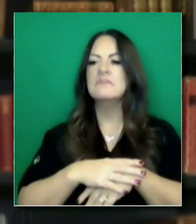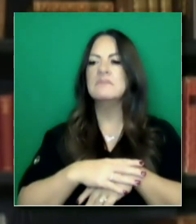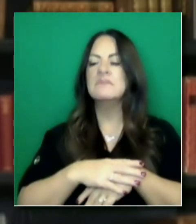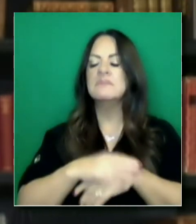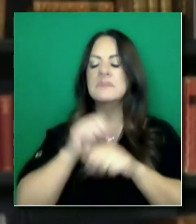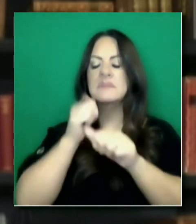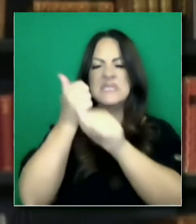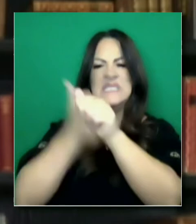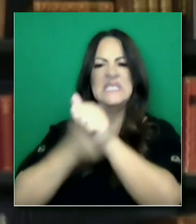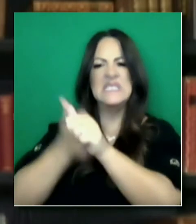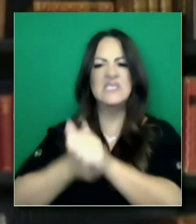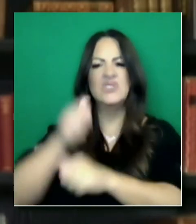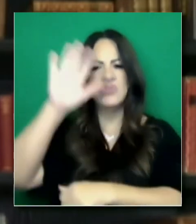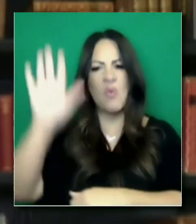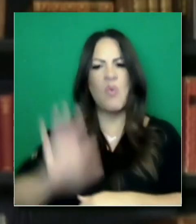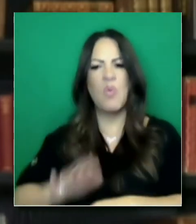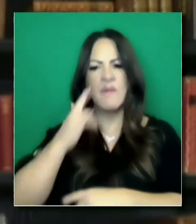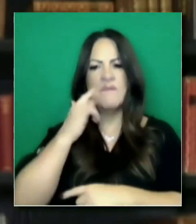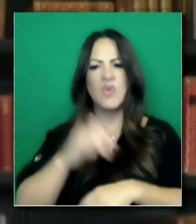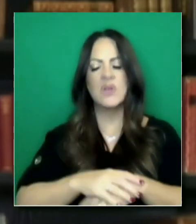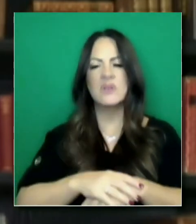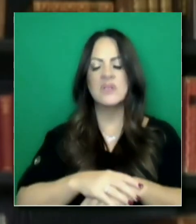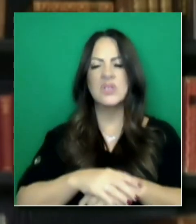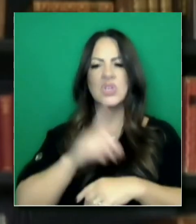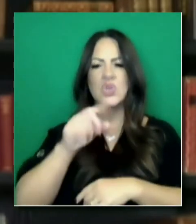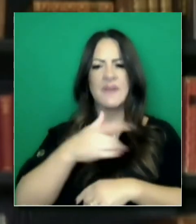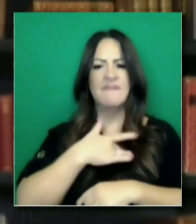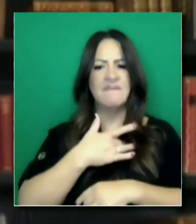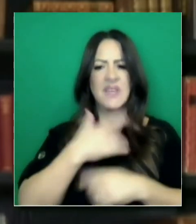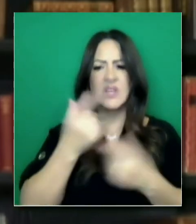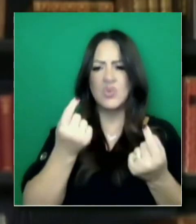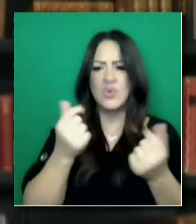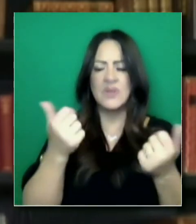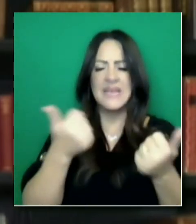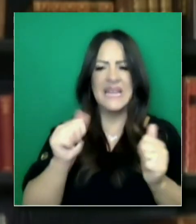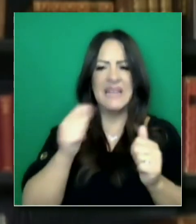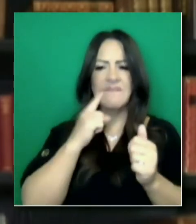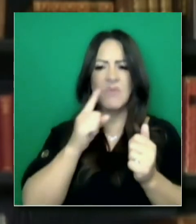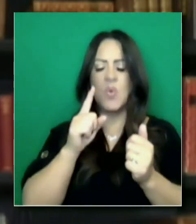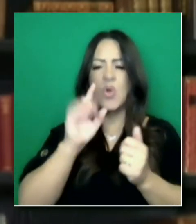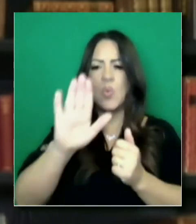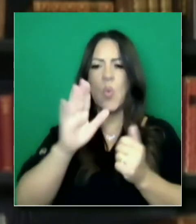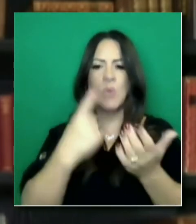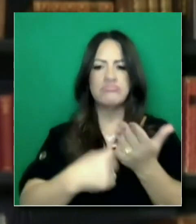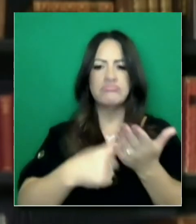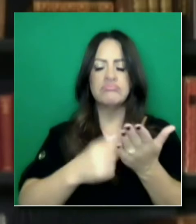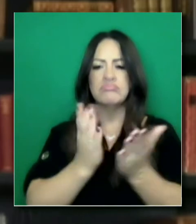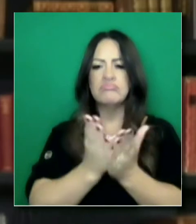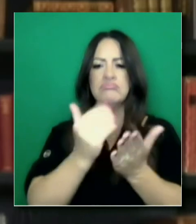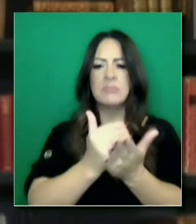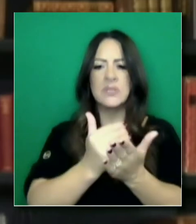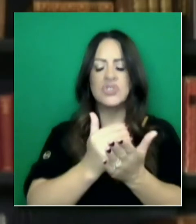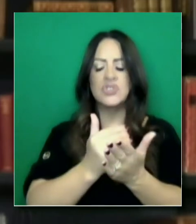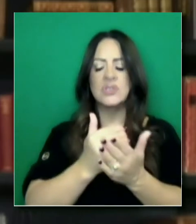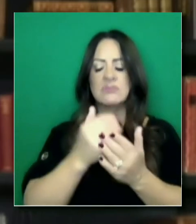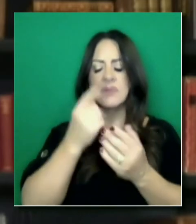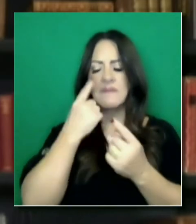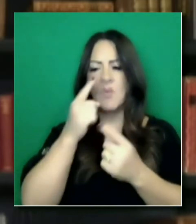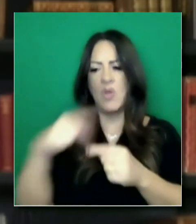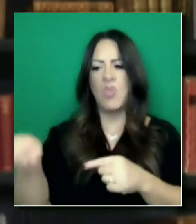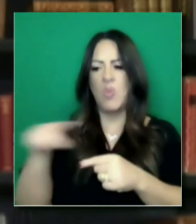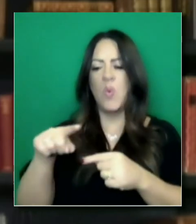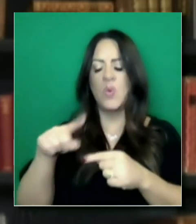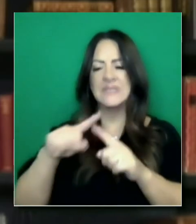have. I wanted to ask if you're going to do anything more in your January budget for local health departments, given that the